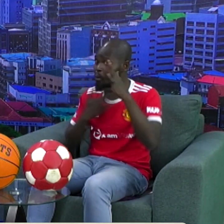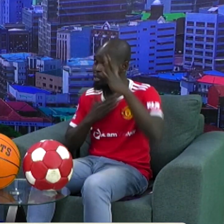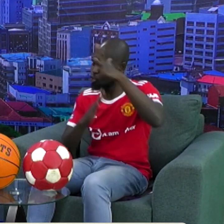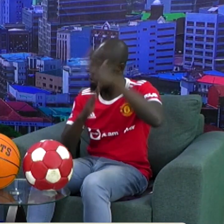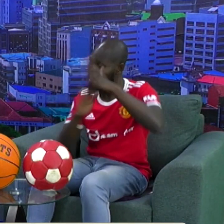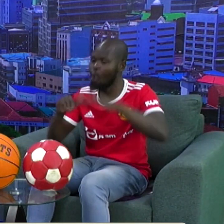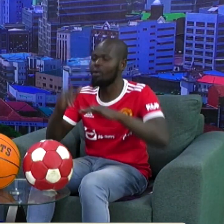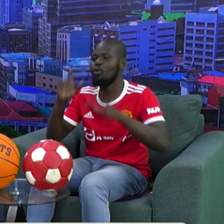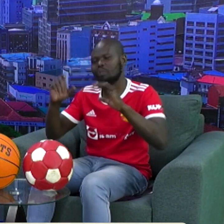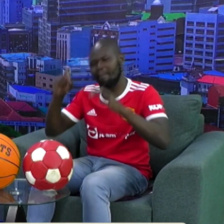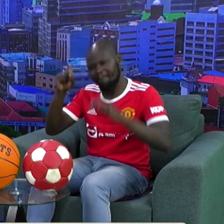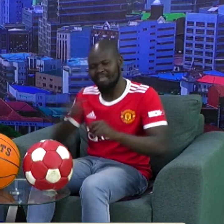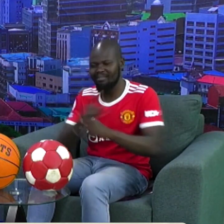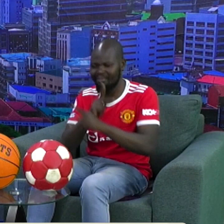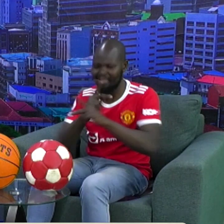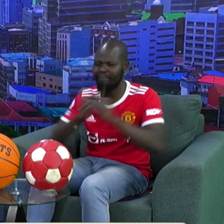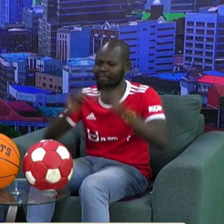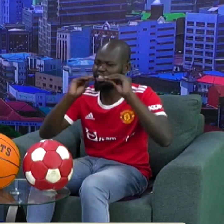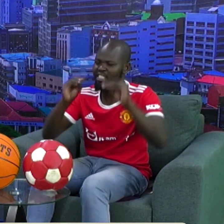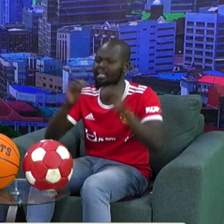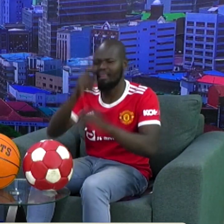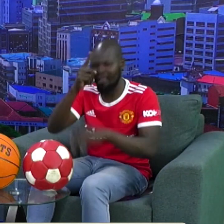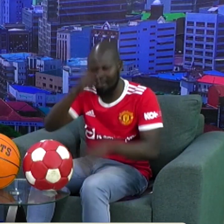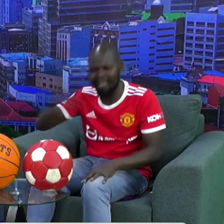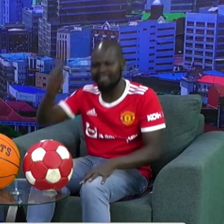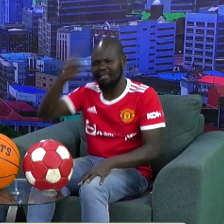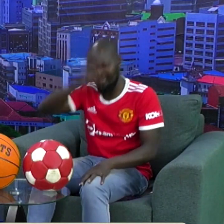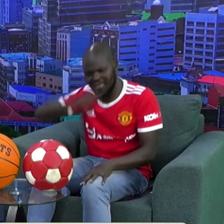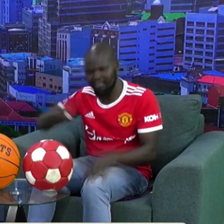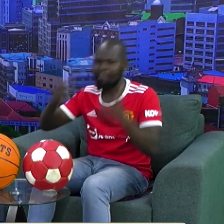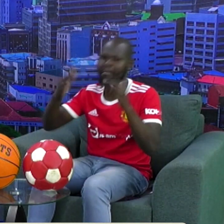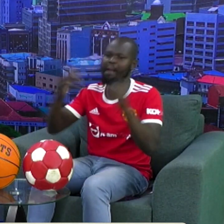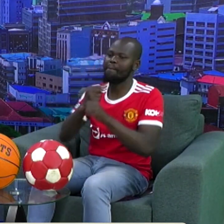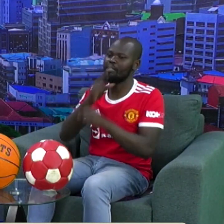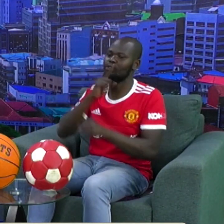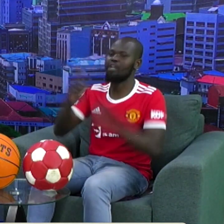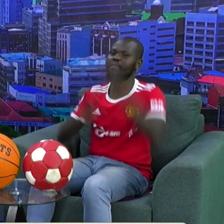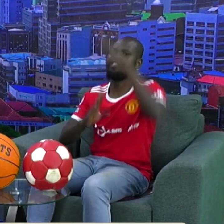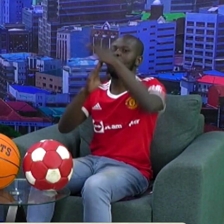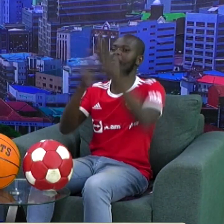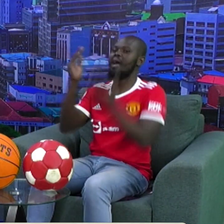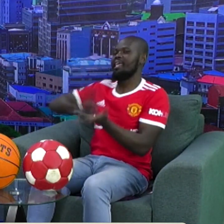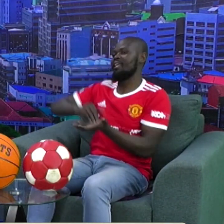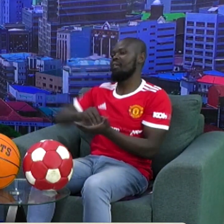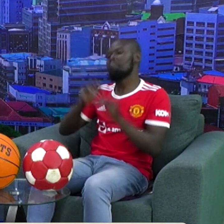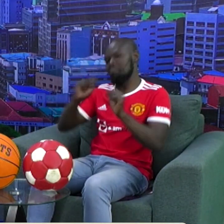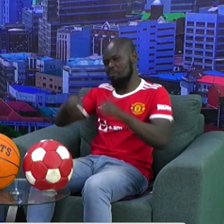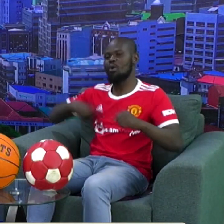making the referee hungry. But they have to be very careful and strategize